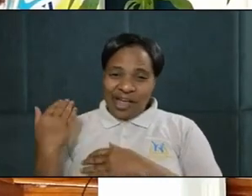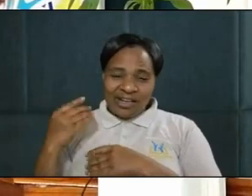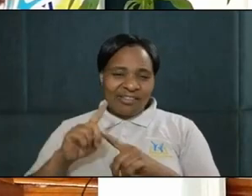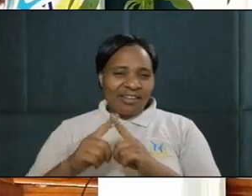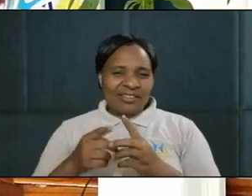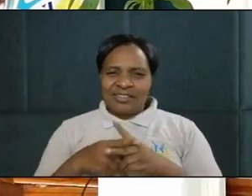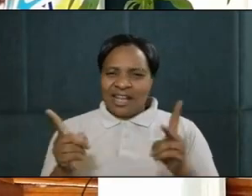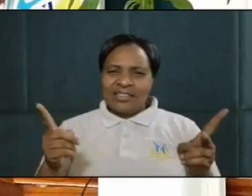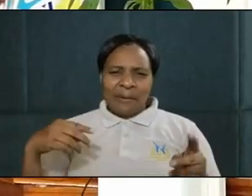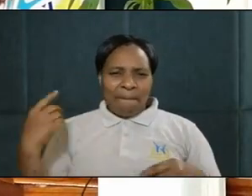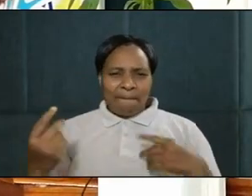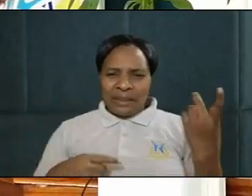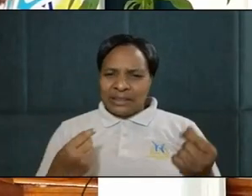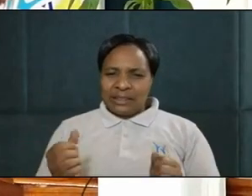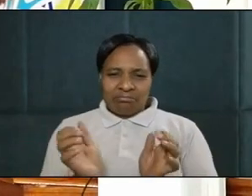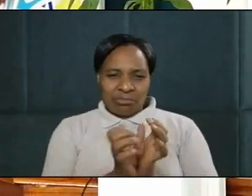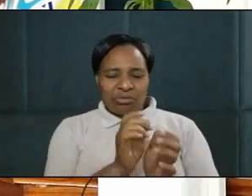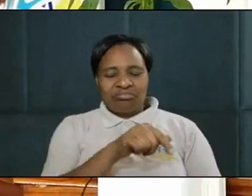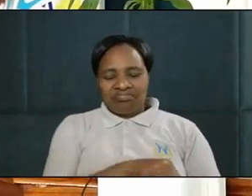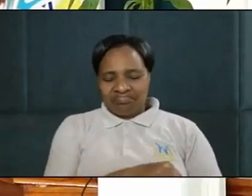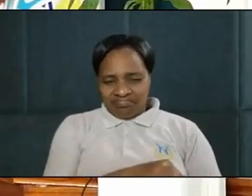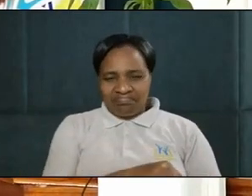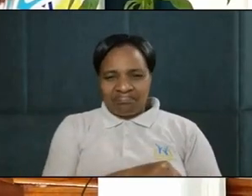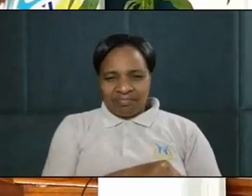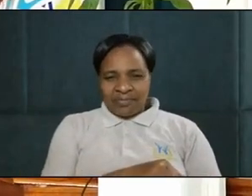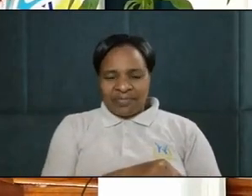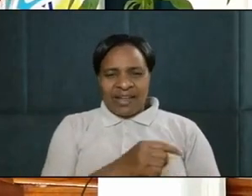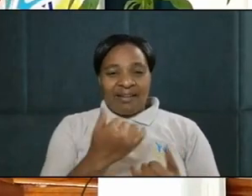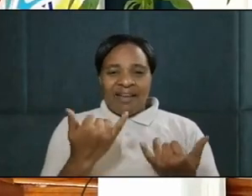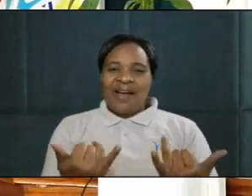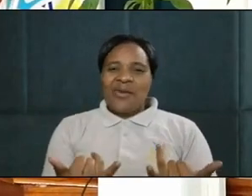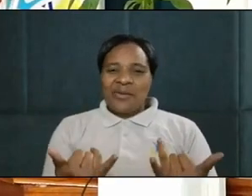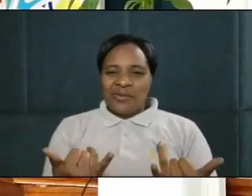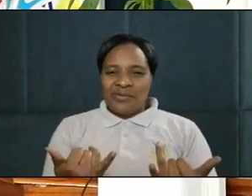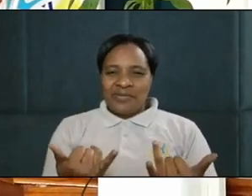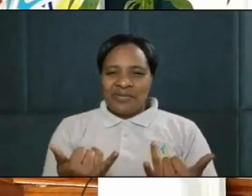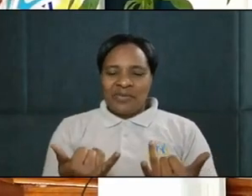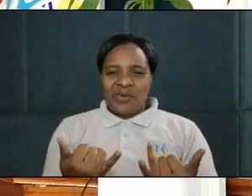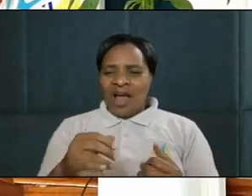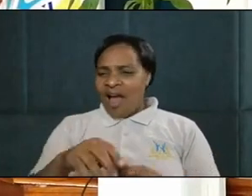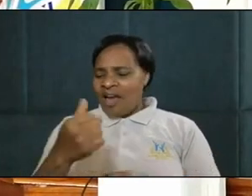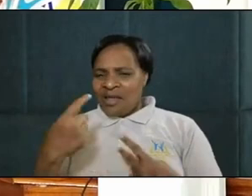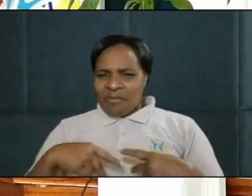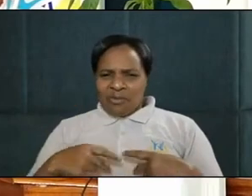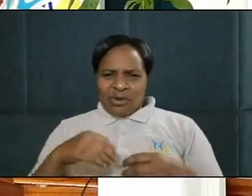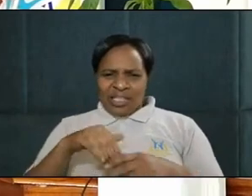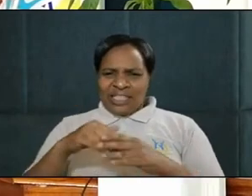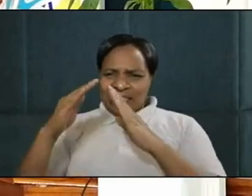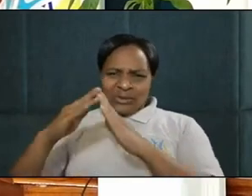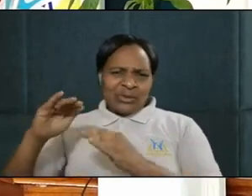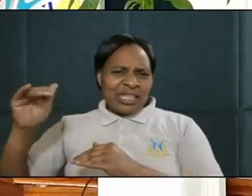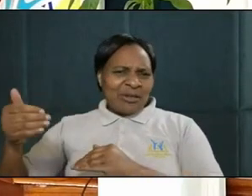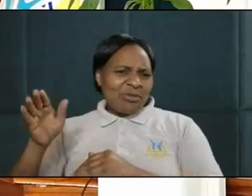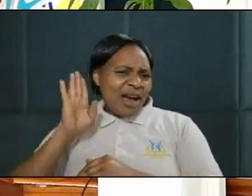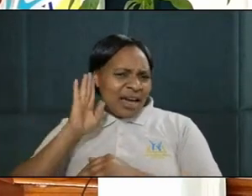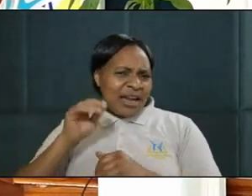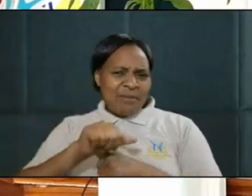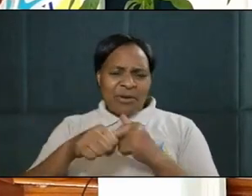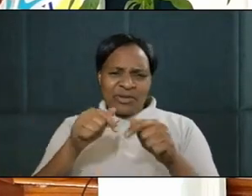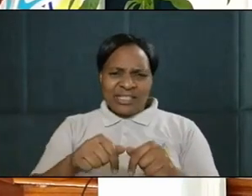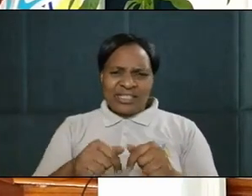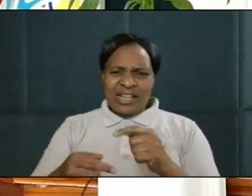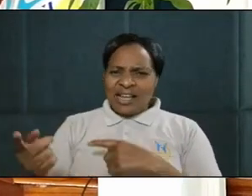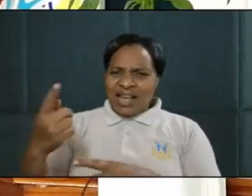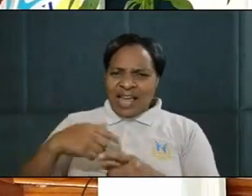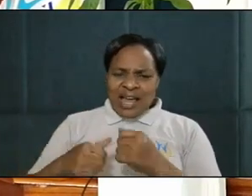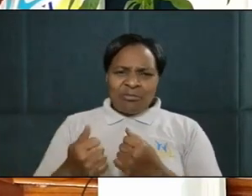they start beating Paul. Oh, they grab and start beating him. And now, when the other people in Jerusalem heard about this, they came running